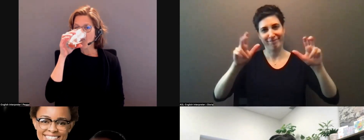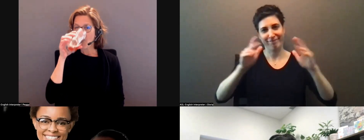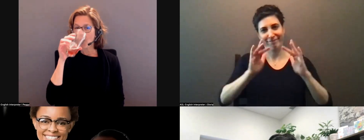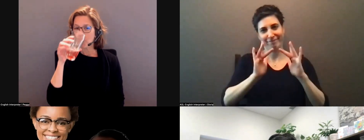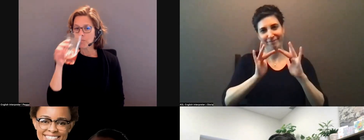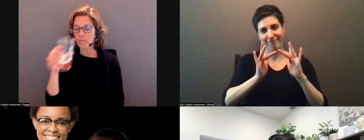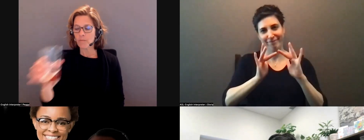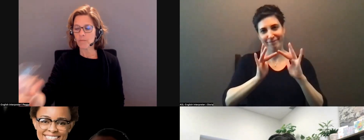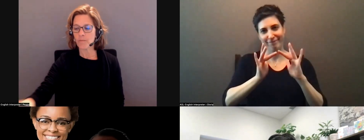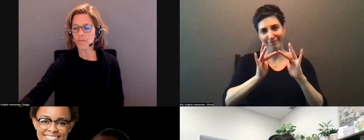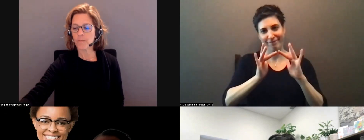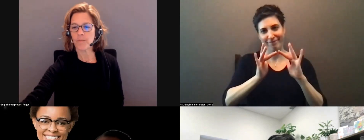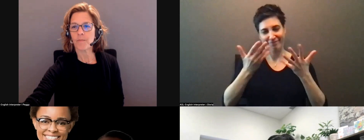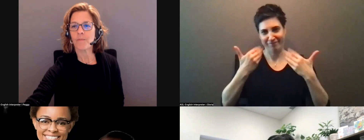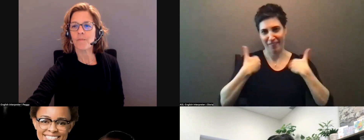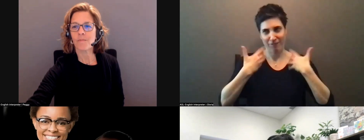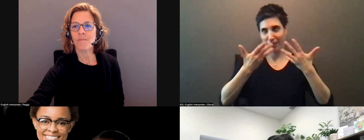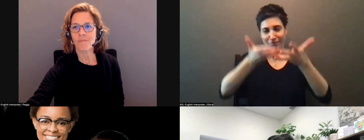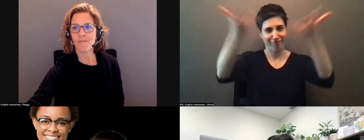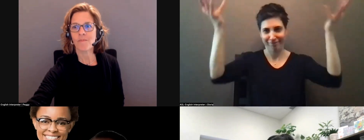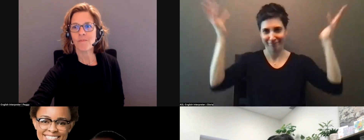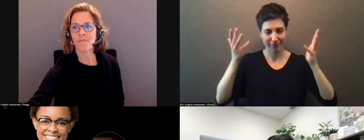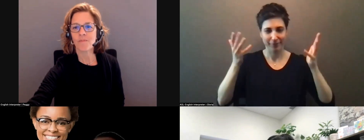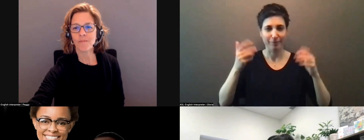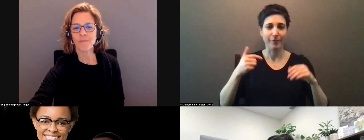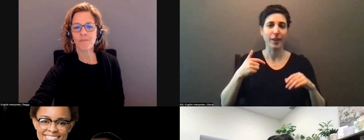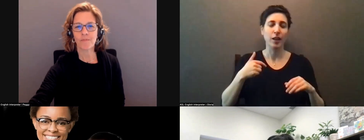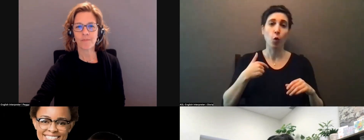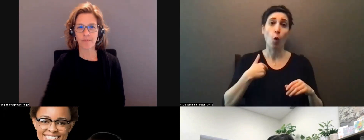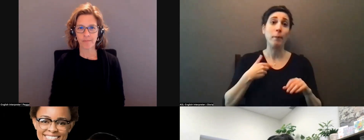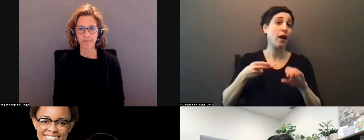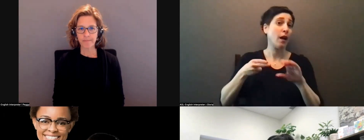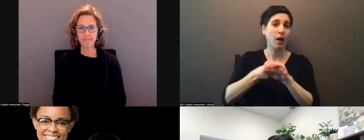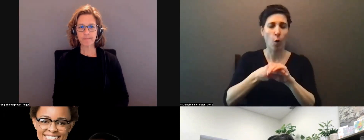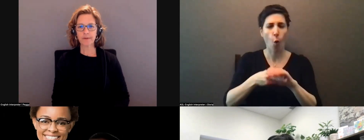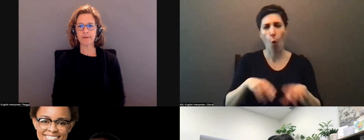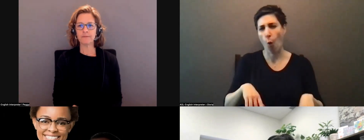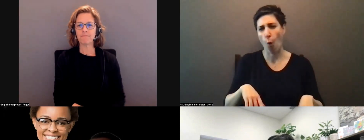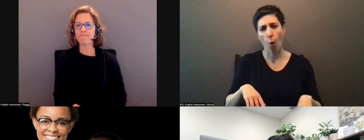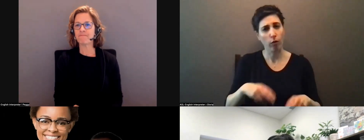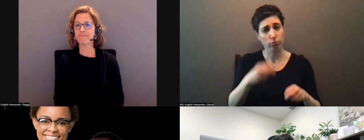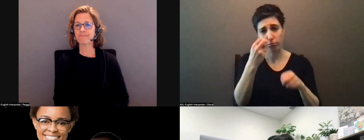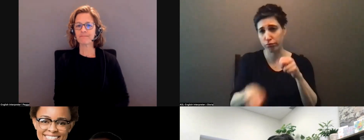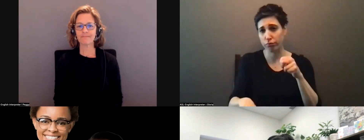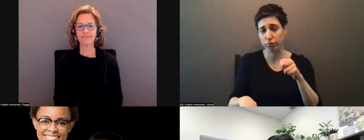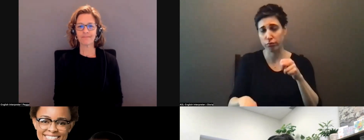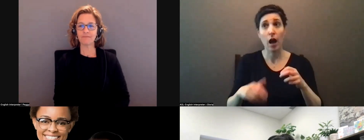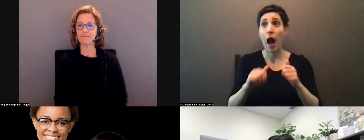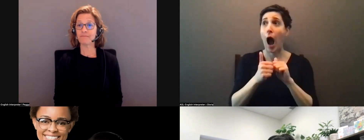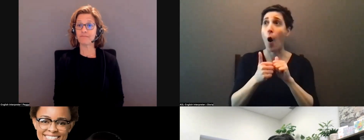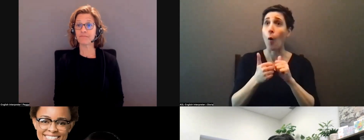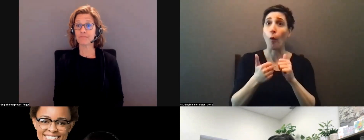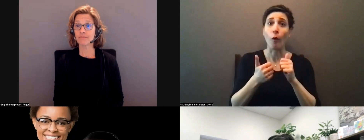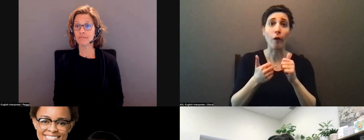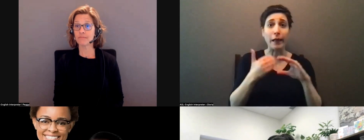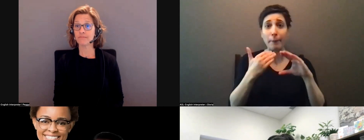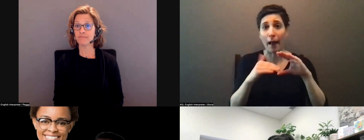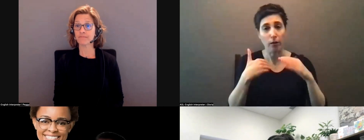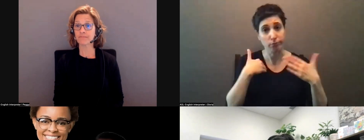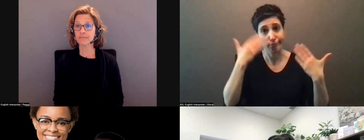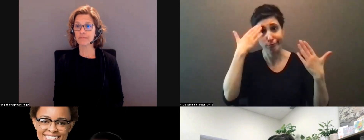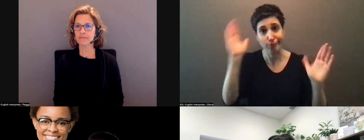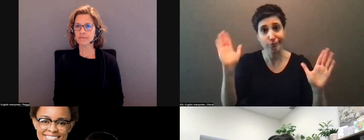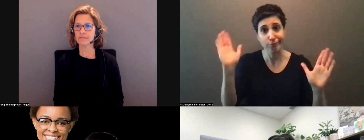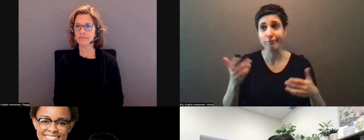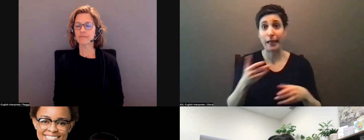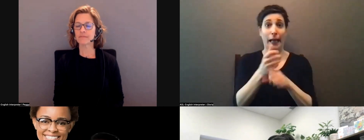thing going on. So I found it very challenging to search for emails. I didn't even know how to write email. I didn't know how to do anything.